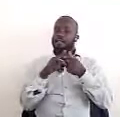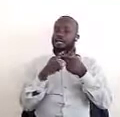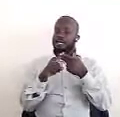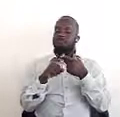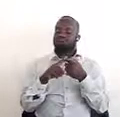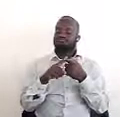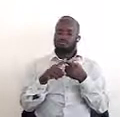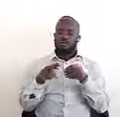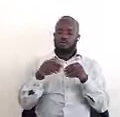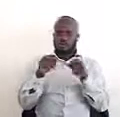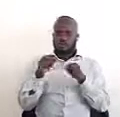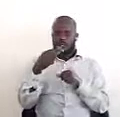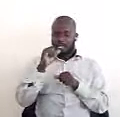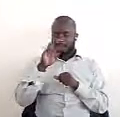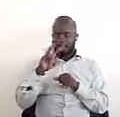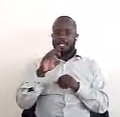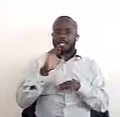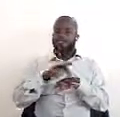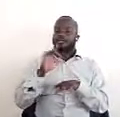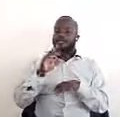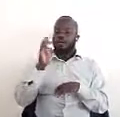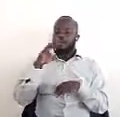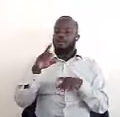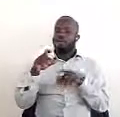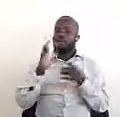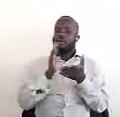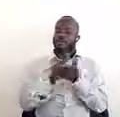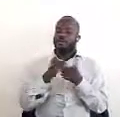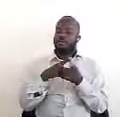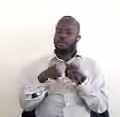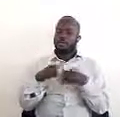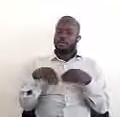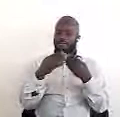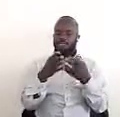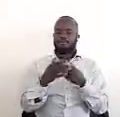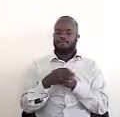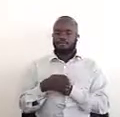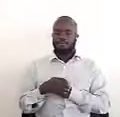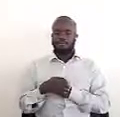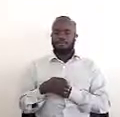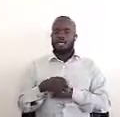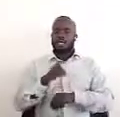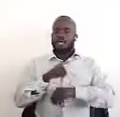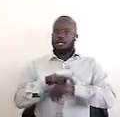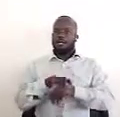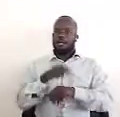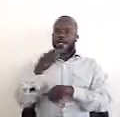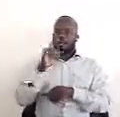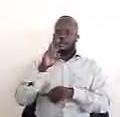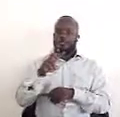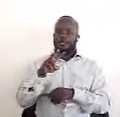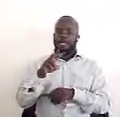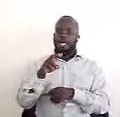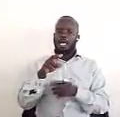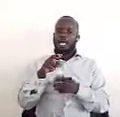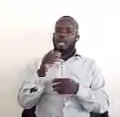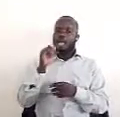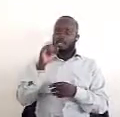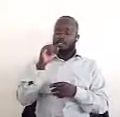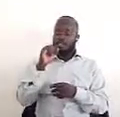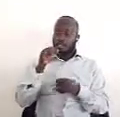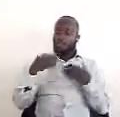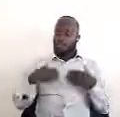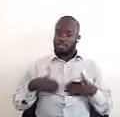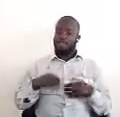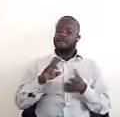HIV-positive results, then a diagnosis of HIV infection will be confirmed and given. When HIV antibody